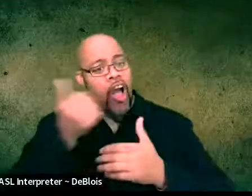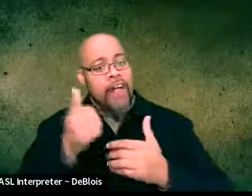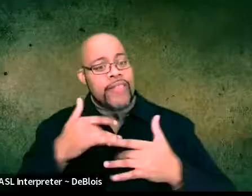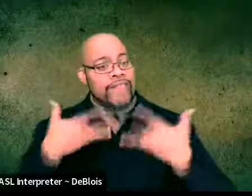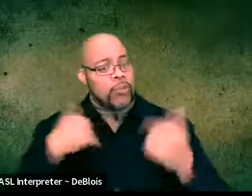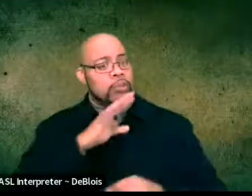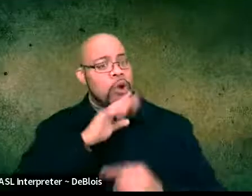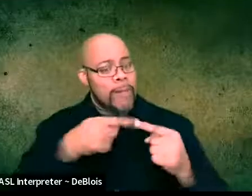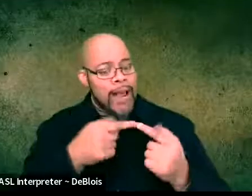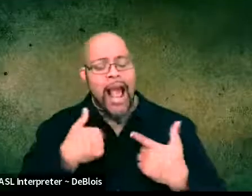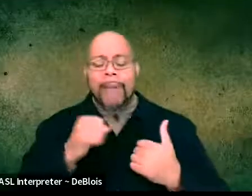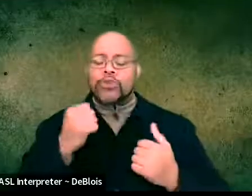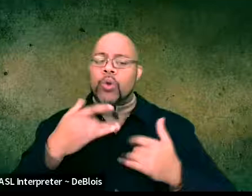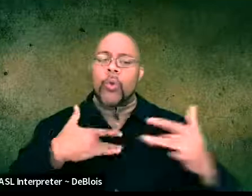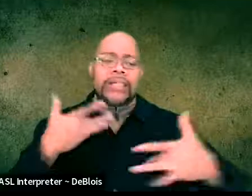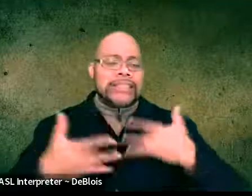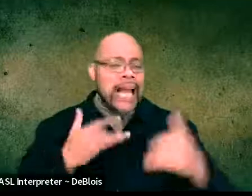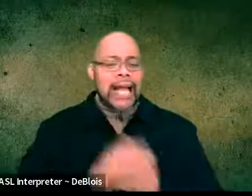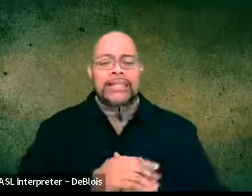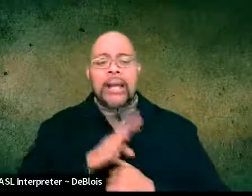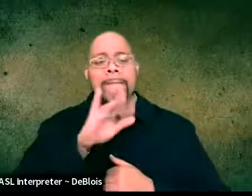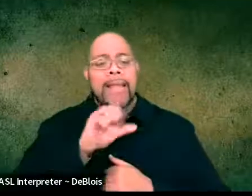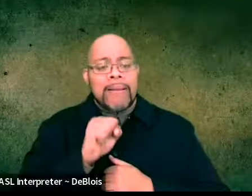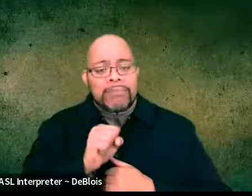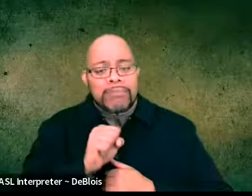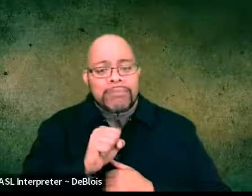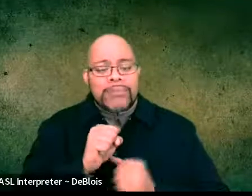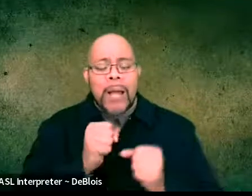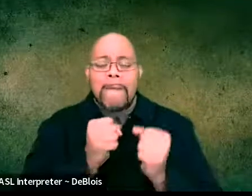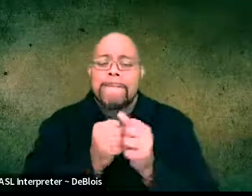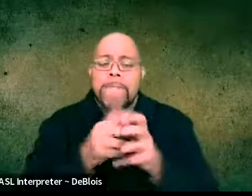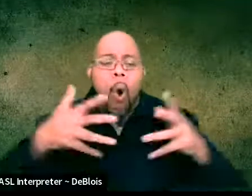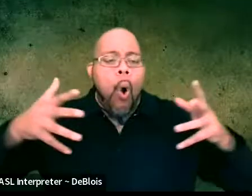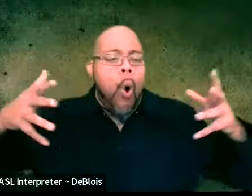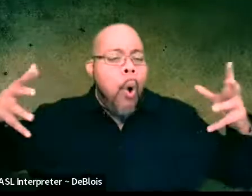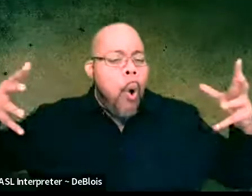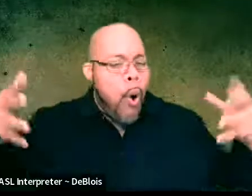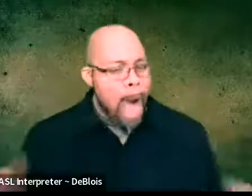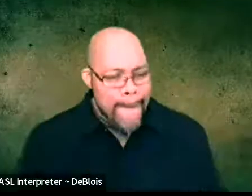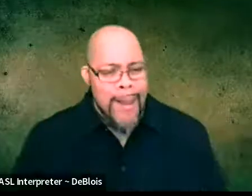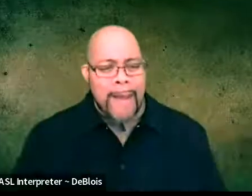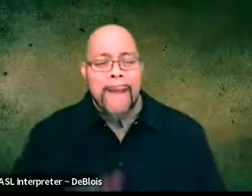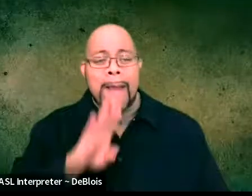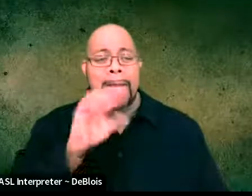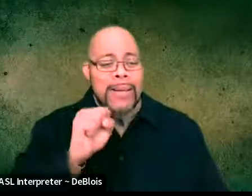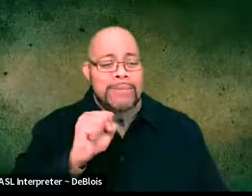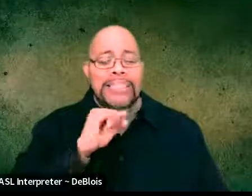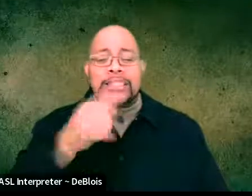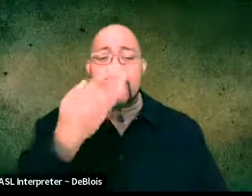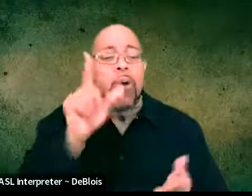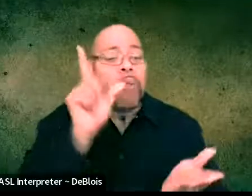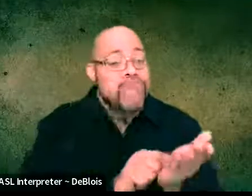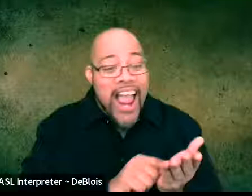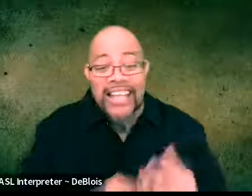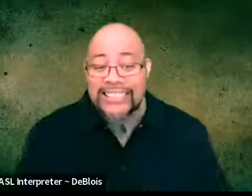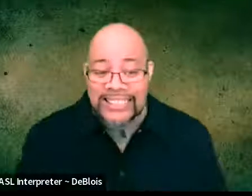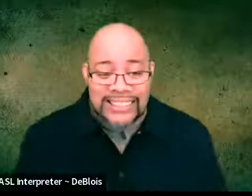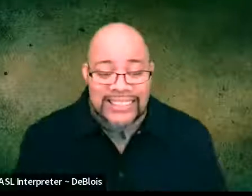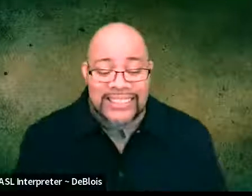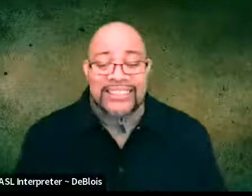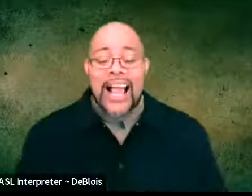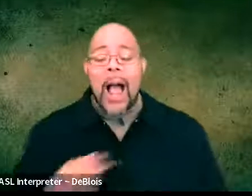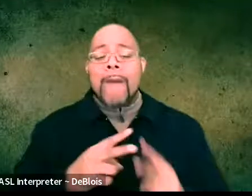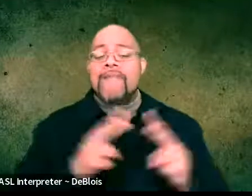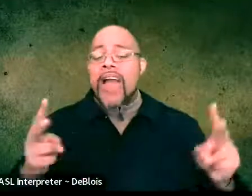about. I'm so excited. BIMS is booming. BIMS is the blueprint, and I'm